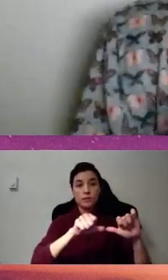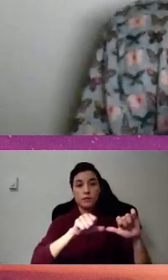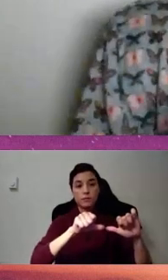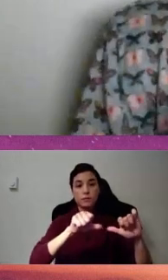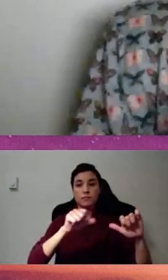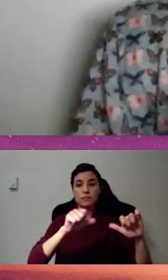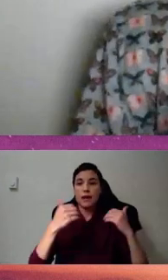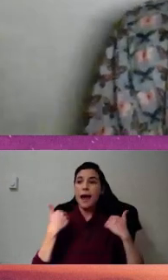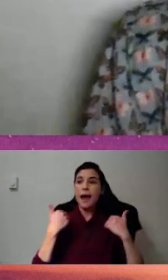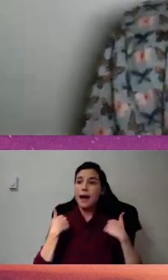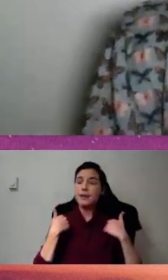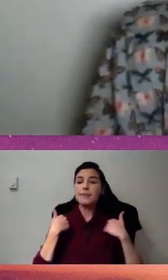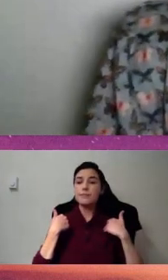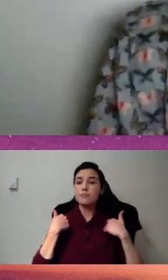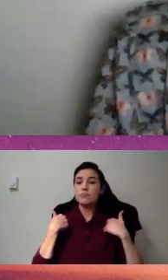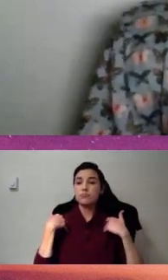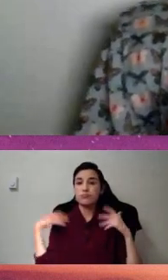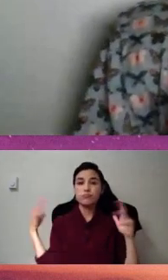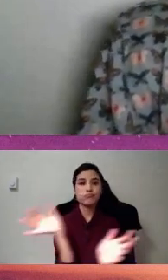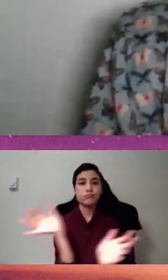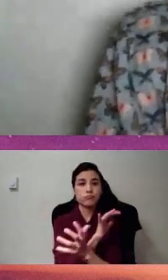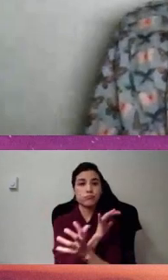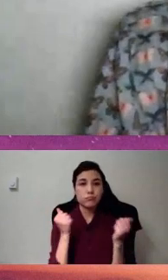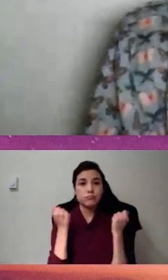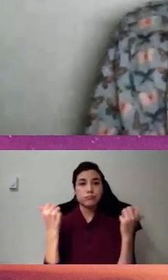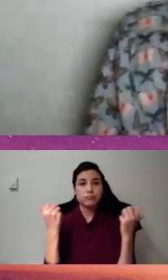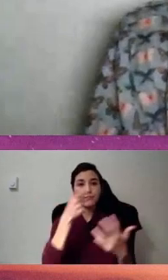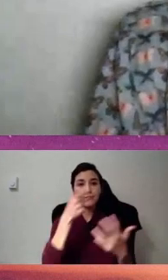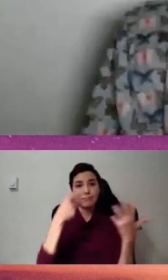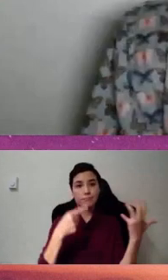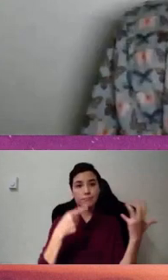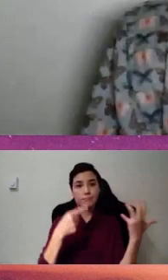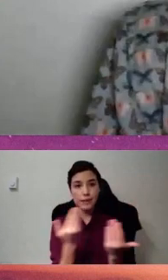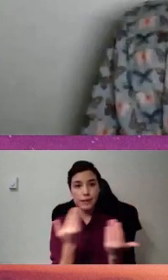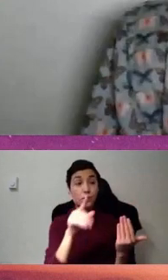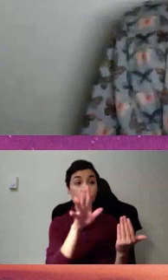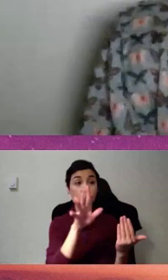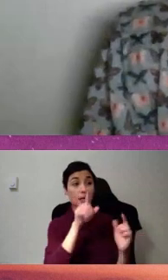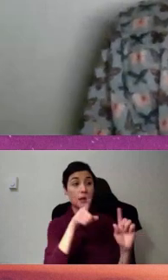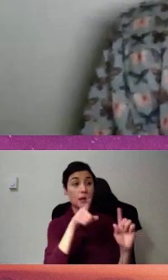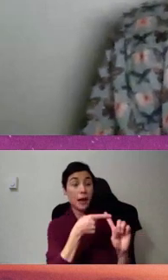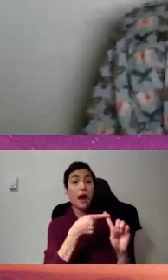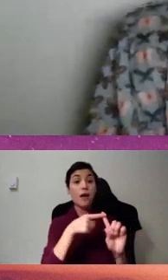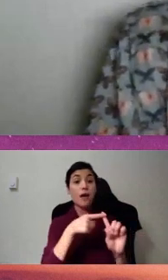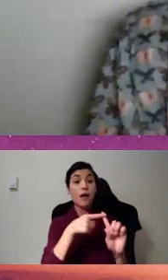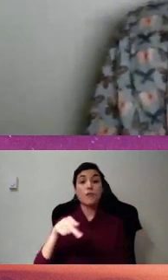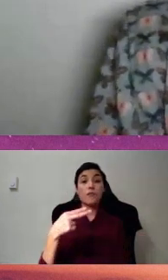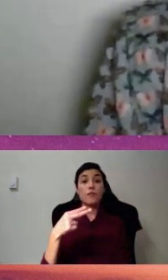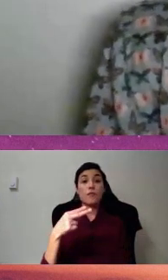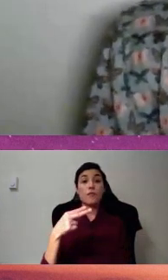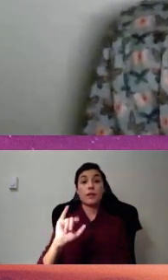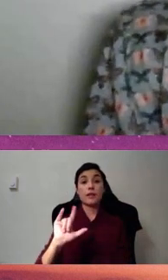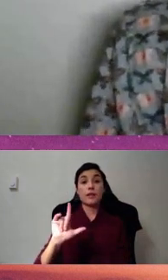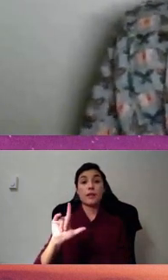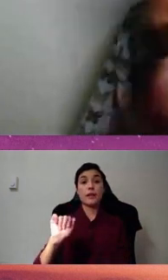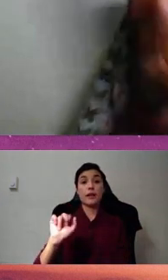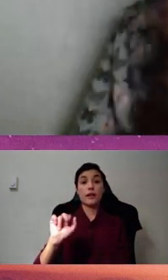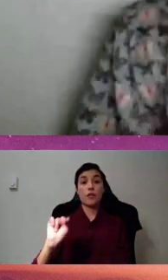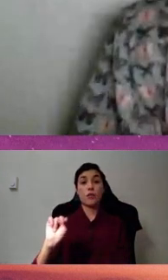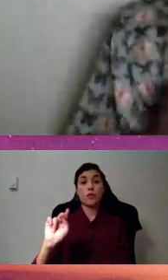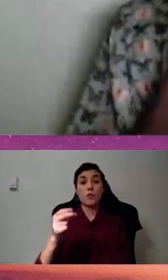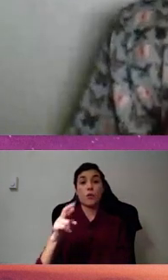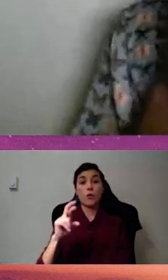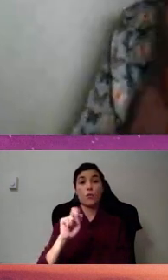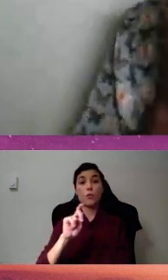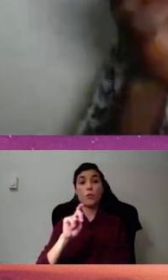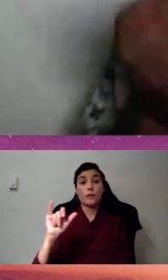housing, you were talking about philanthropies, you were also talking about environmental regulations in Brazil. There was so